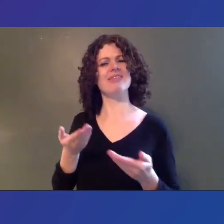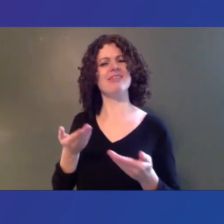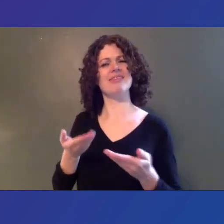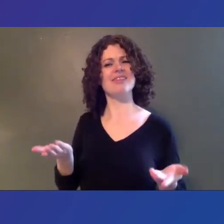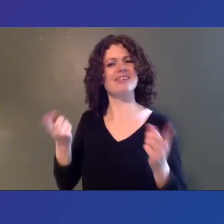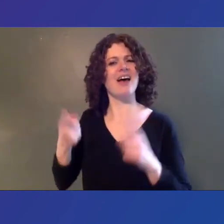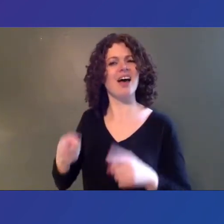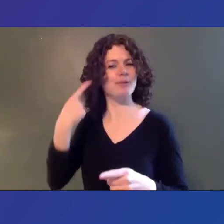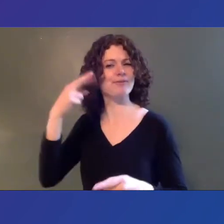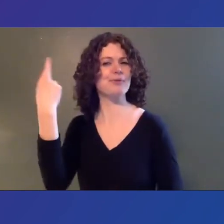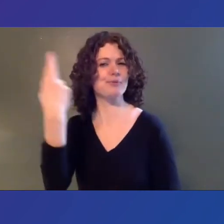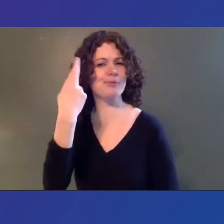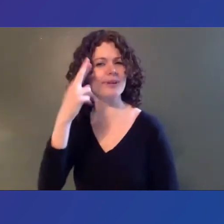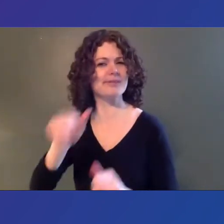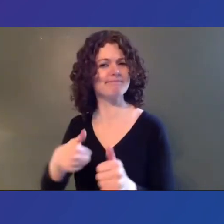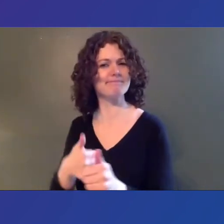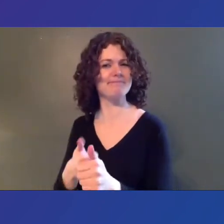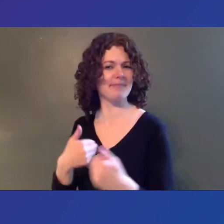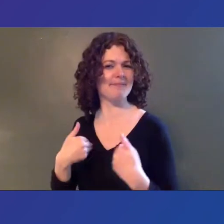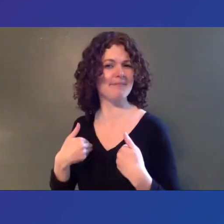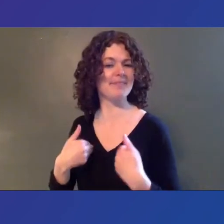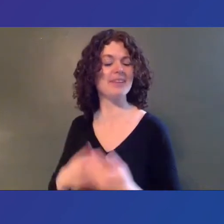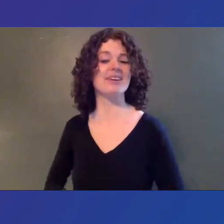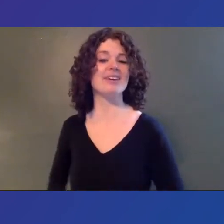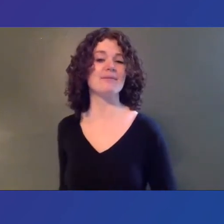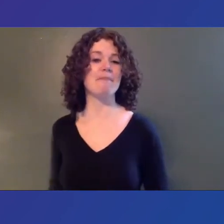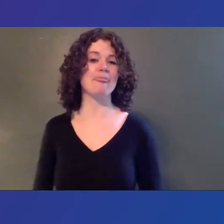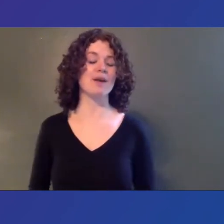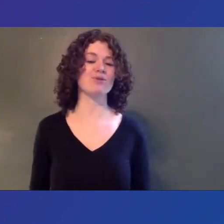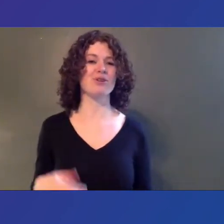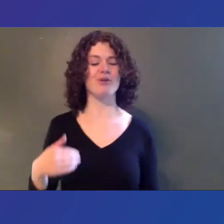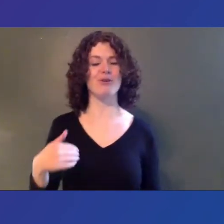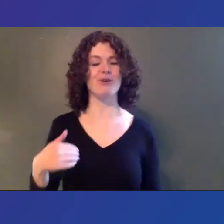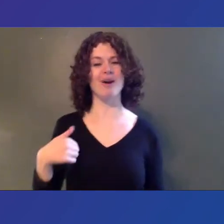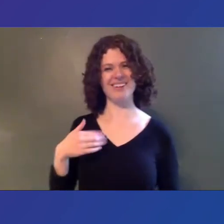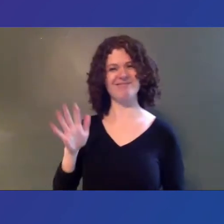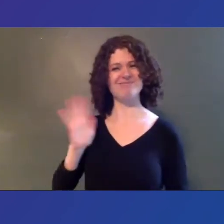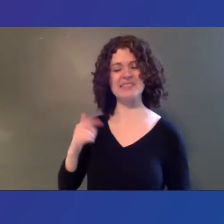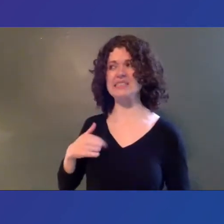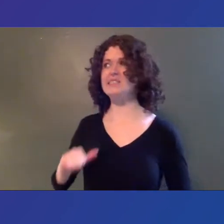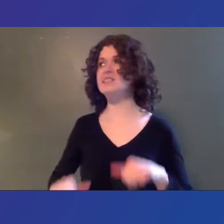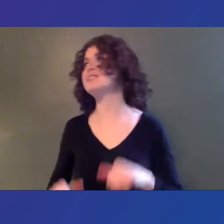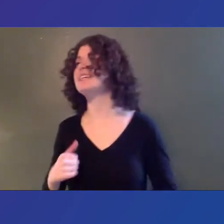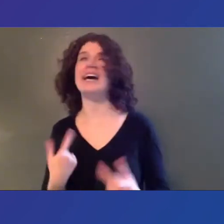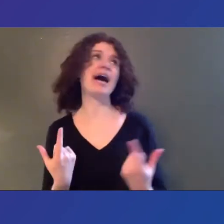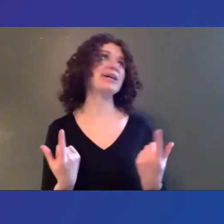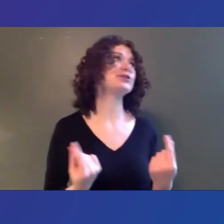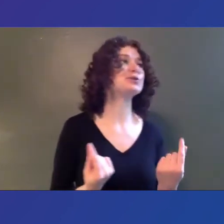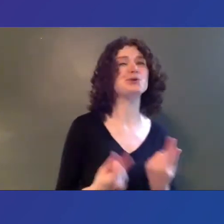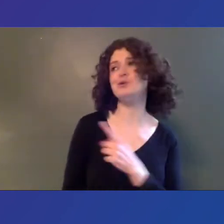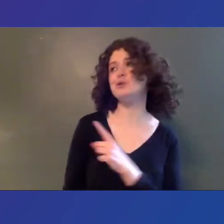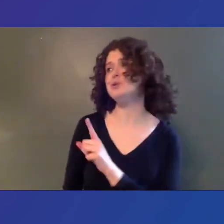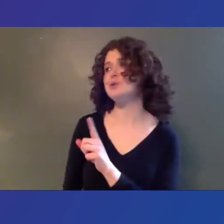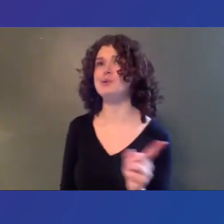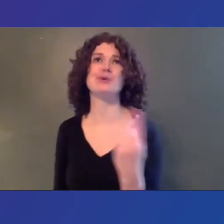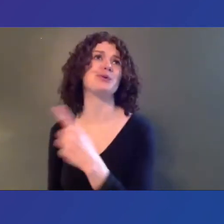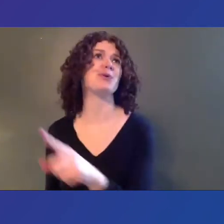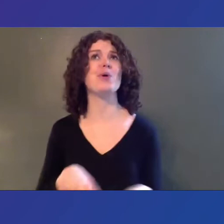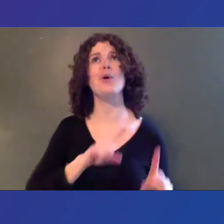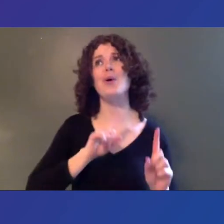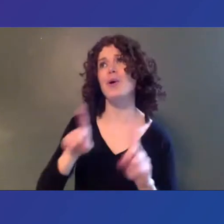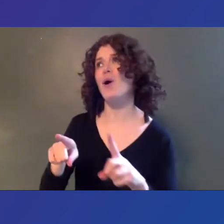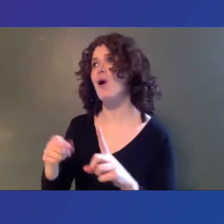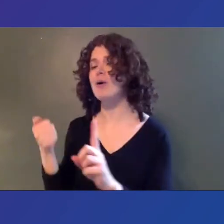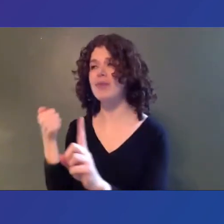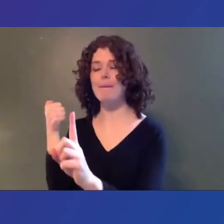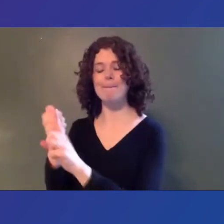there's this moment in which you're like, oh, I had these injuries, I didn't know what I was gonna do with my life. And then poof, a